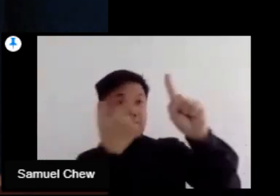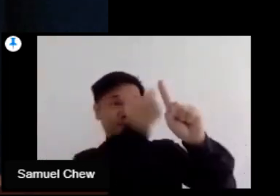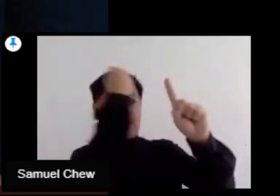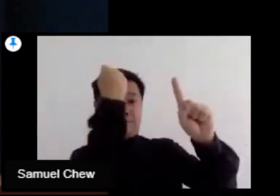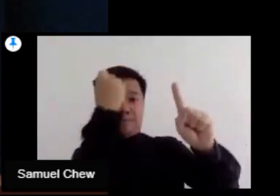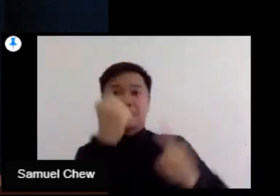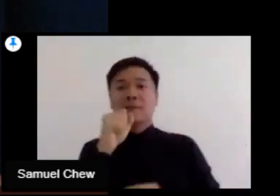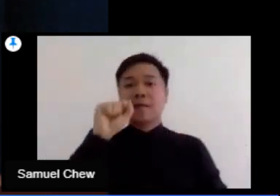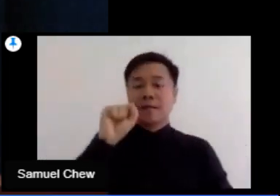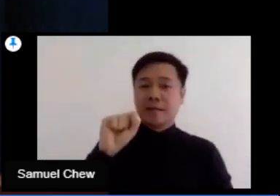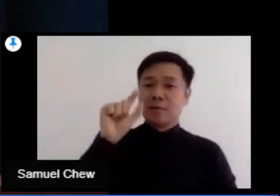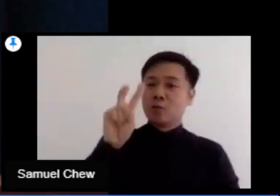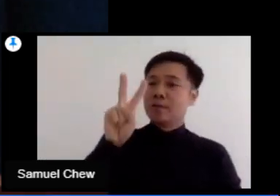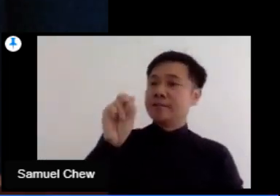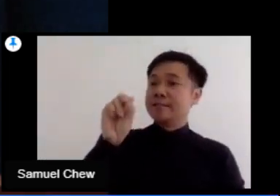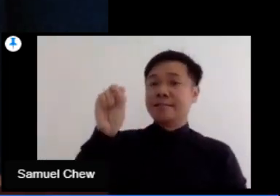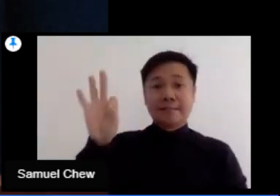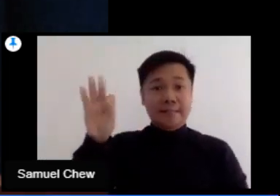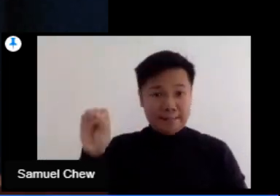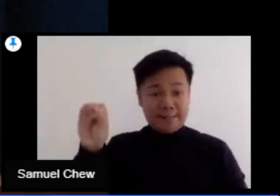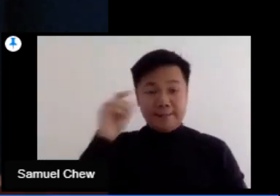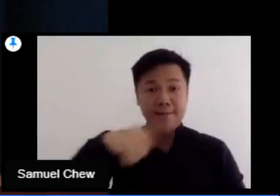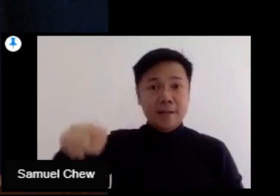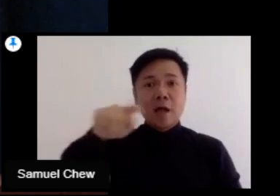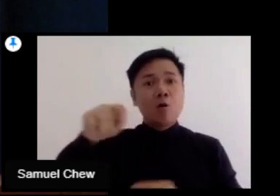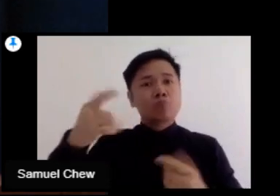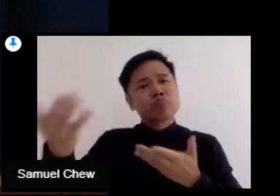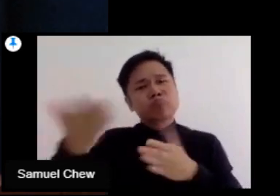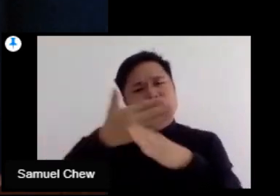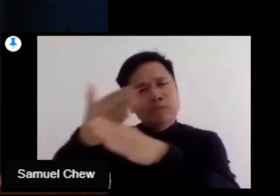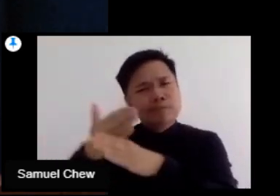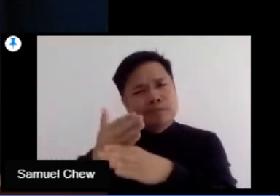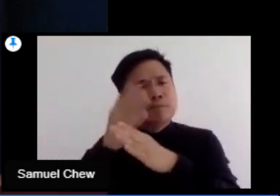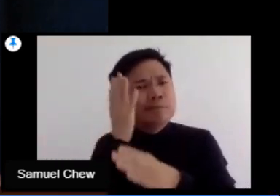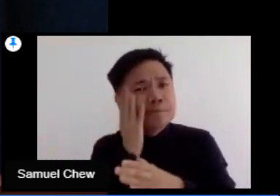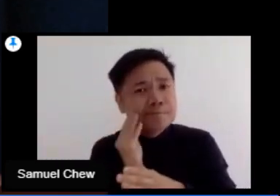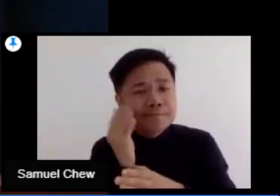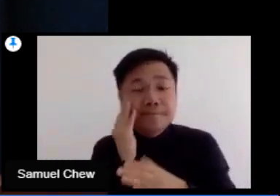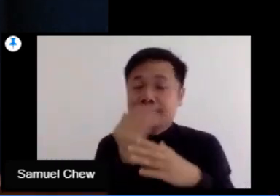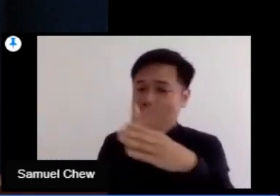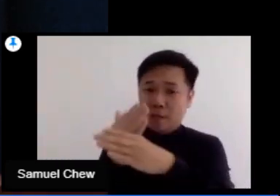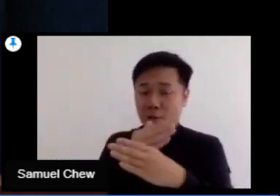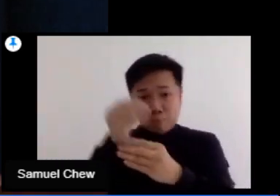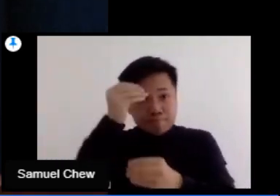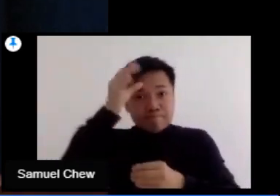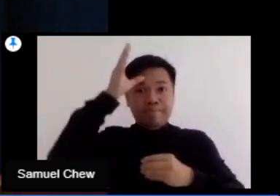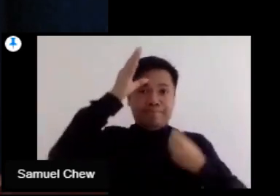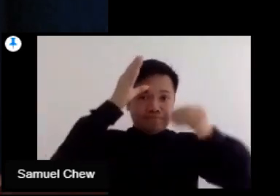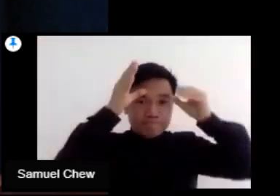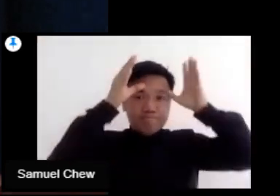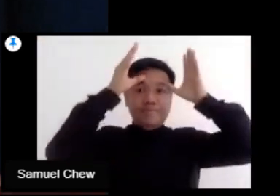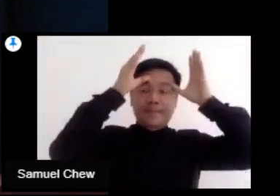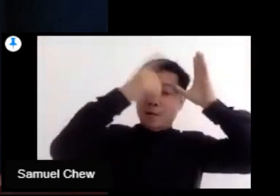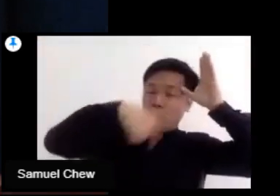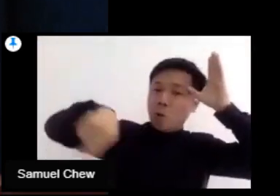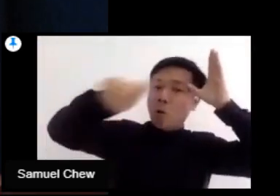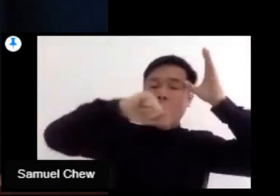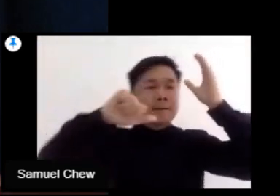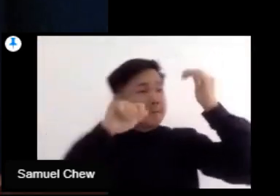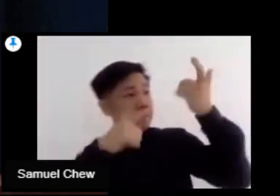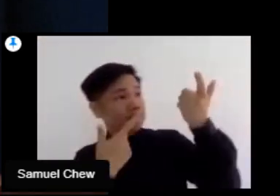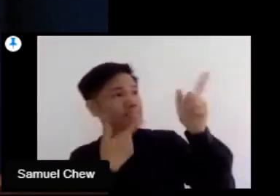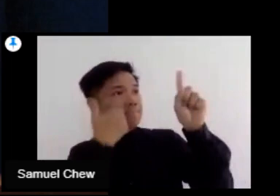By learning from each other, monitoring progress, and exchanging experiences, we can together reach new standards for our